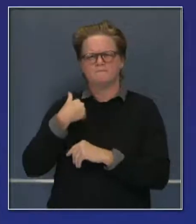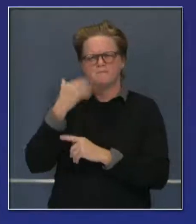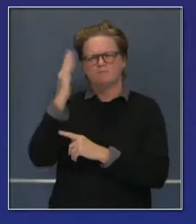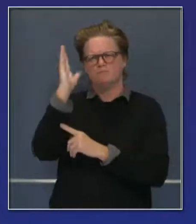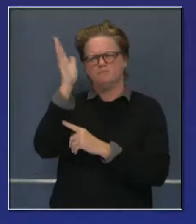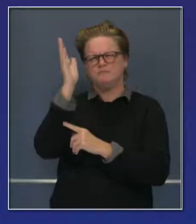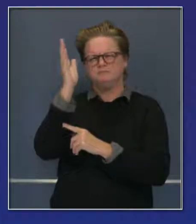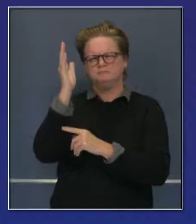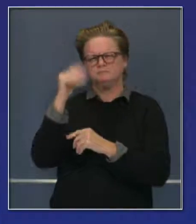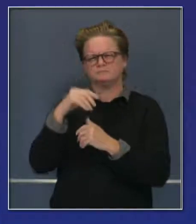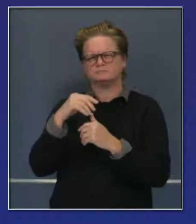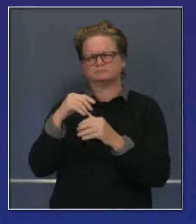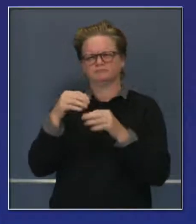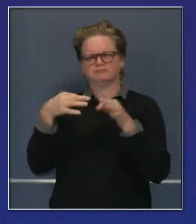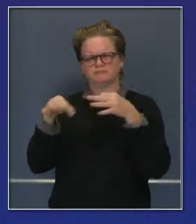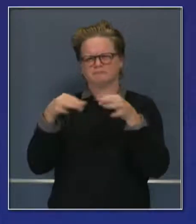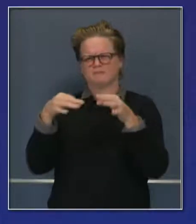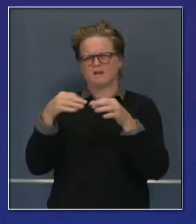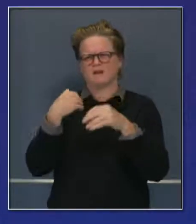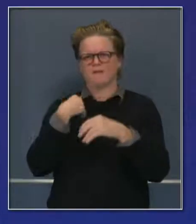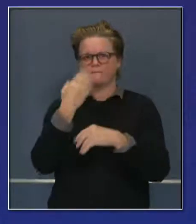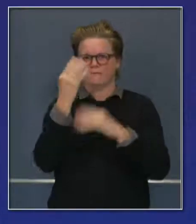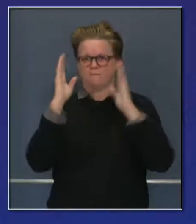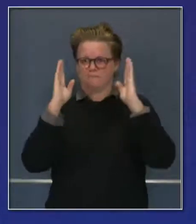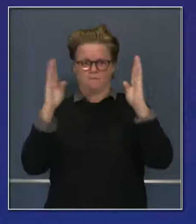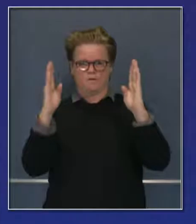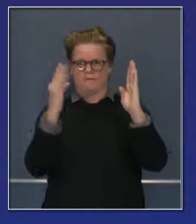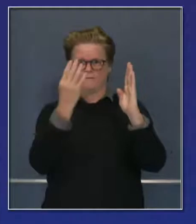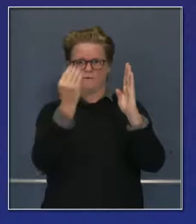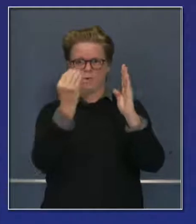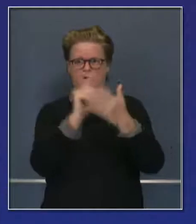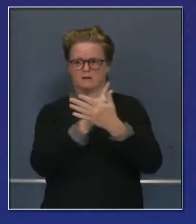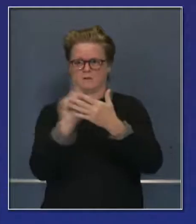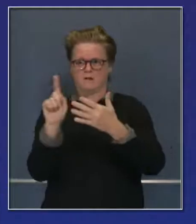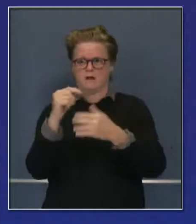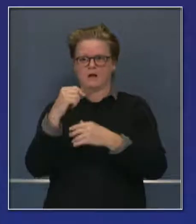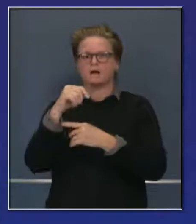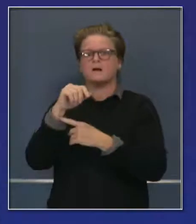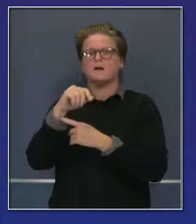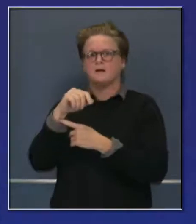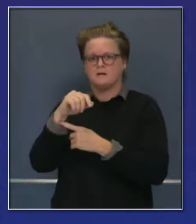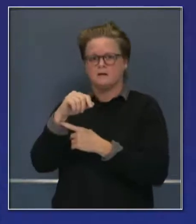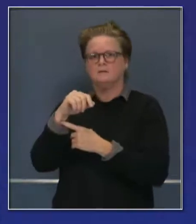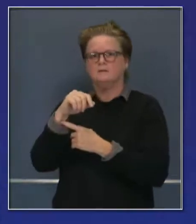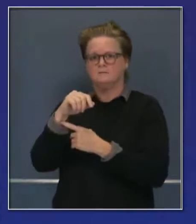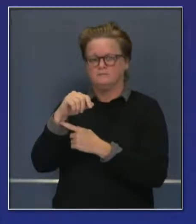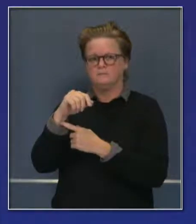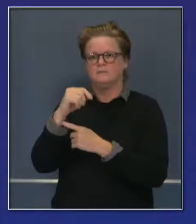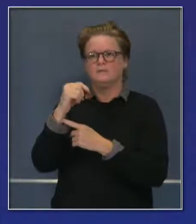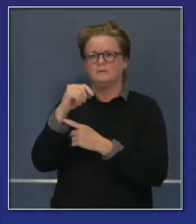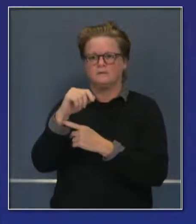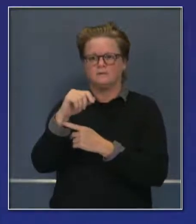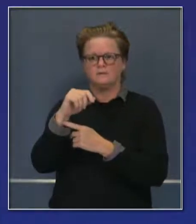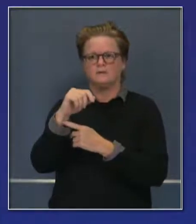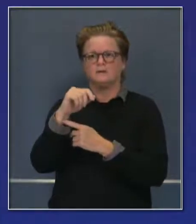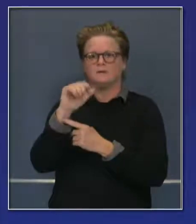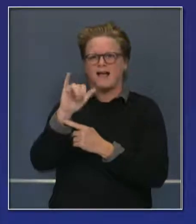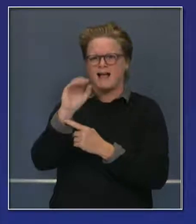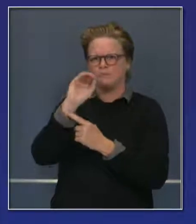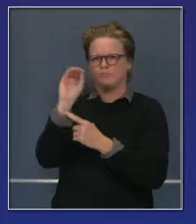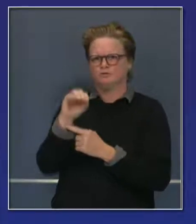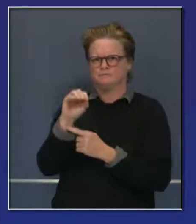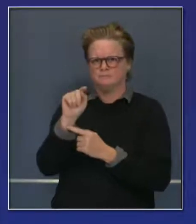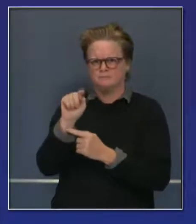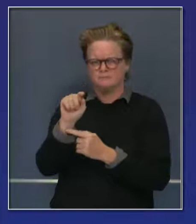a 14-day period was at 2.5%. So 2.5%, October 19th, when we provided you